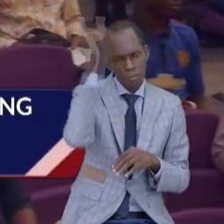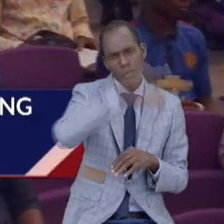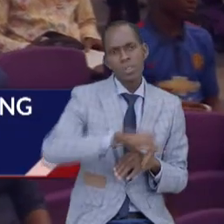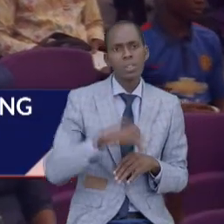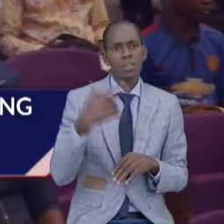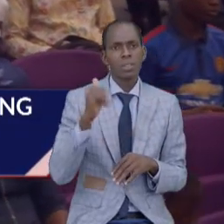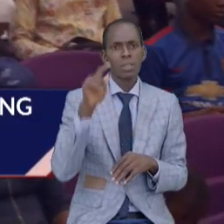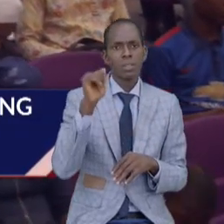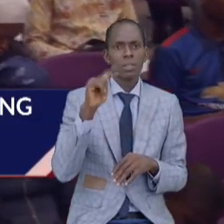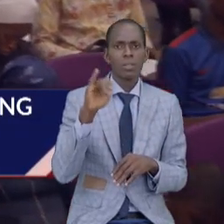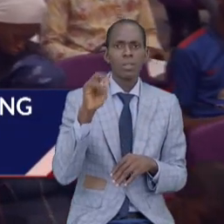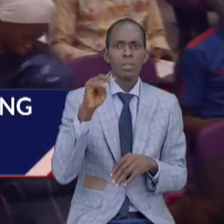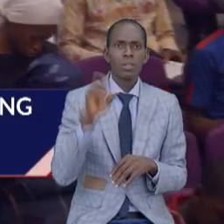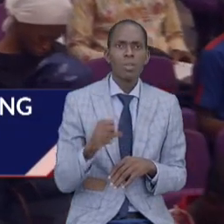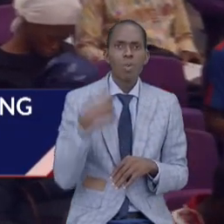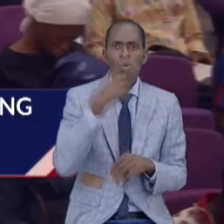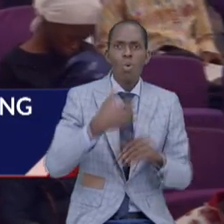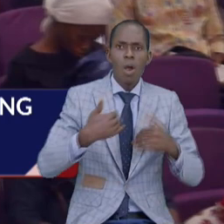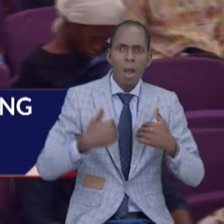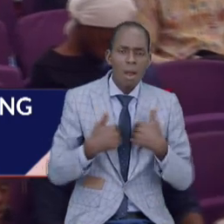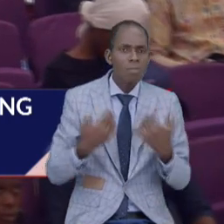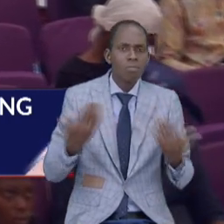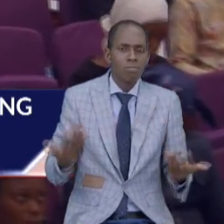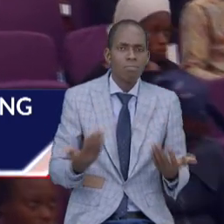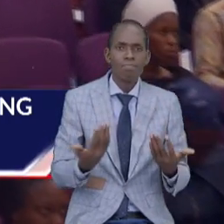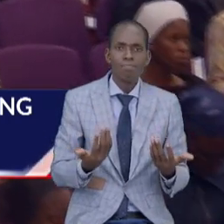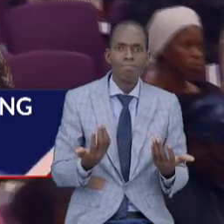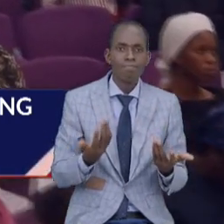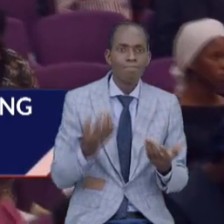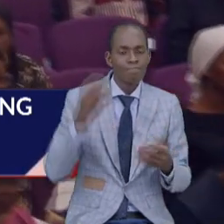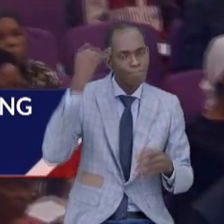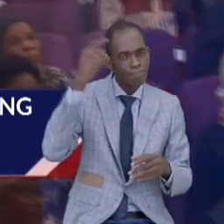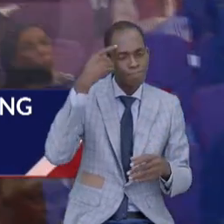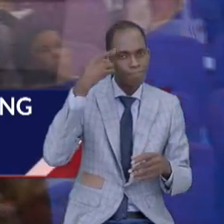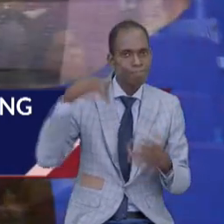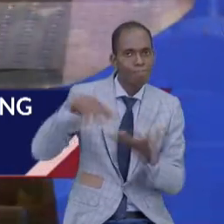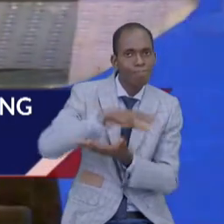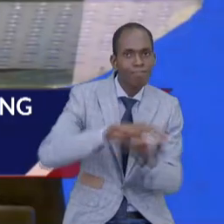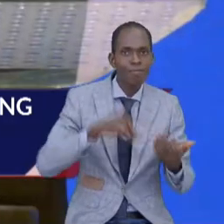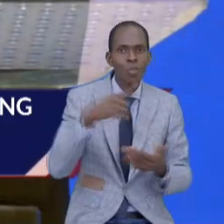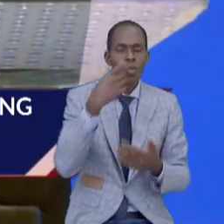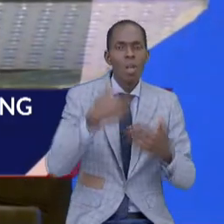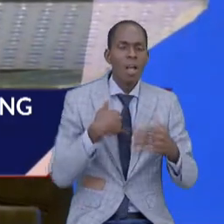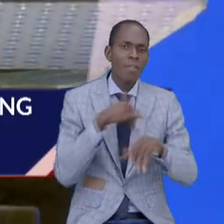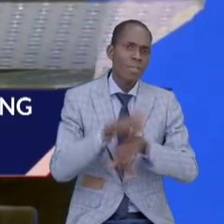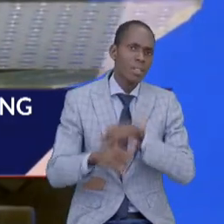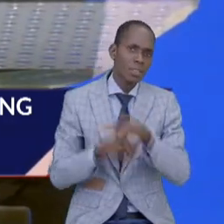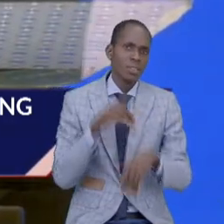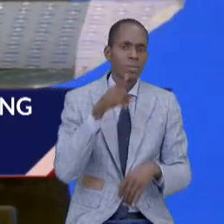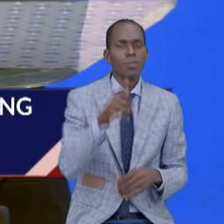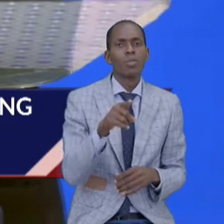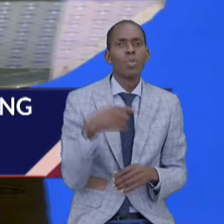you? Who has derailed you? Who has deceived you? Who